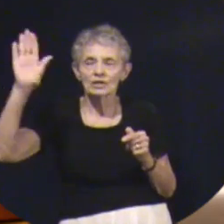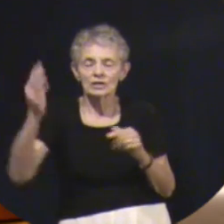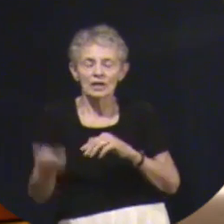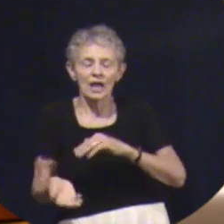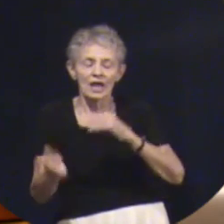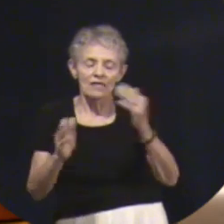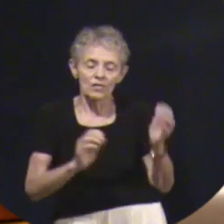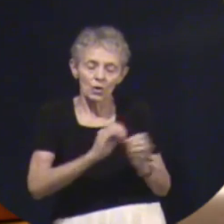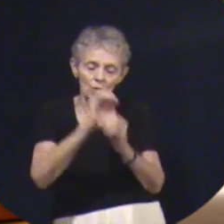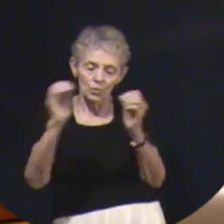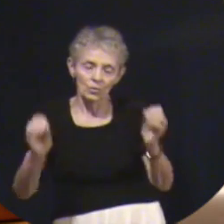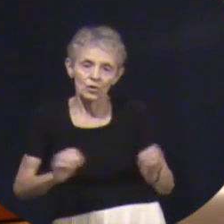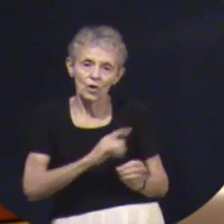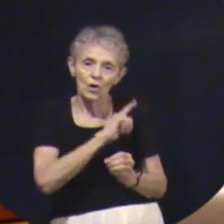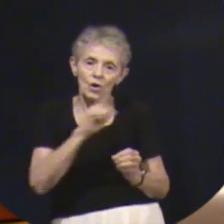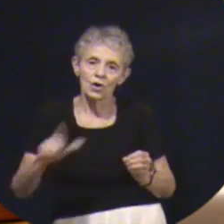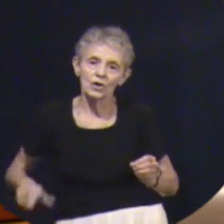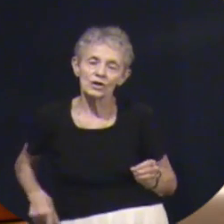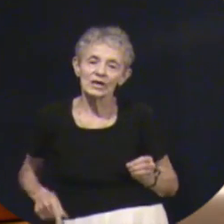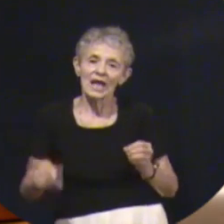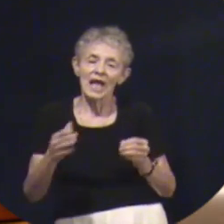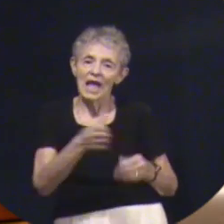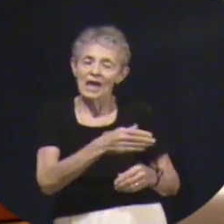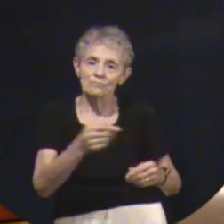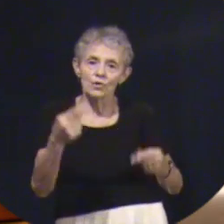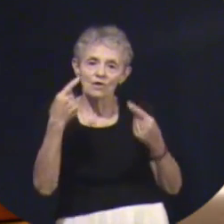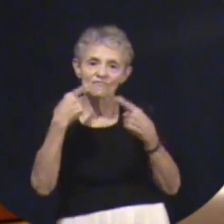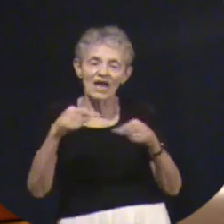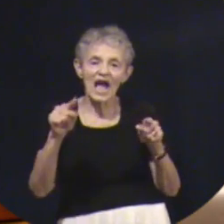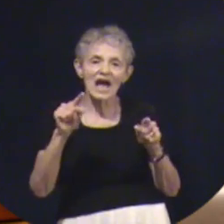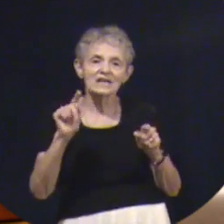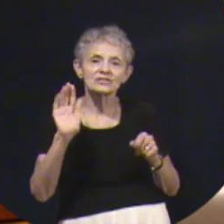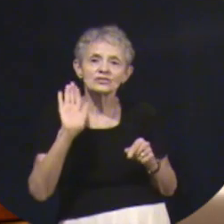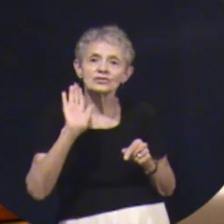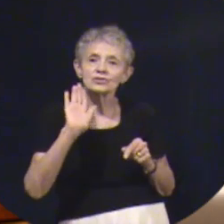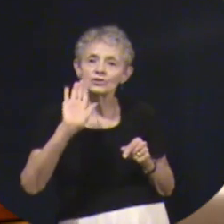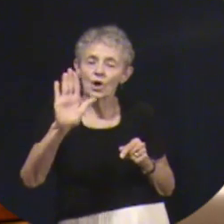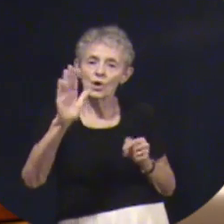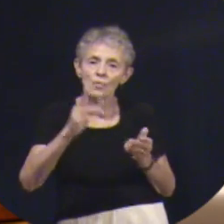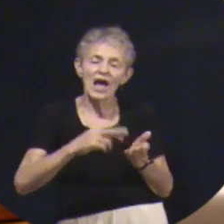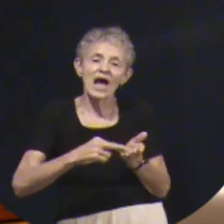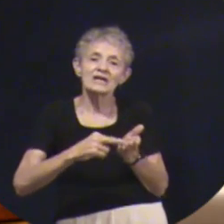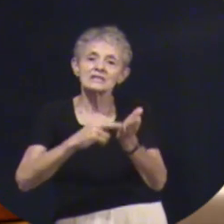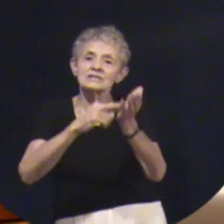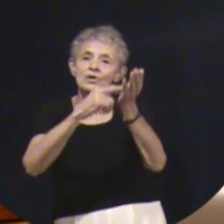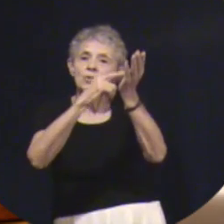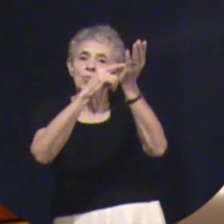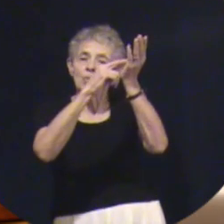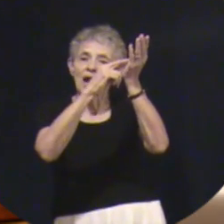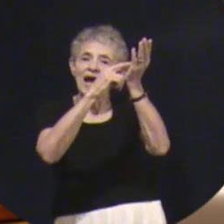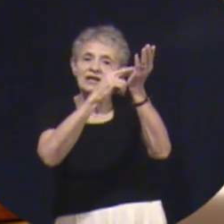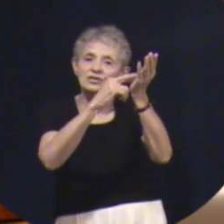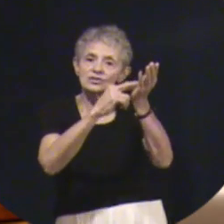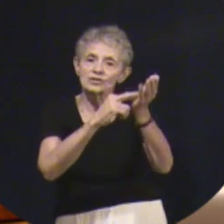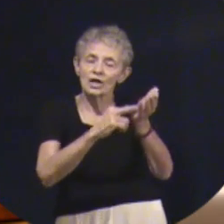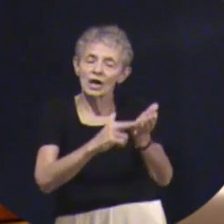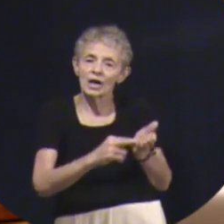death, O Lord, and profess your